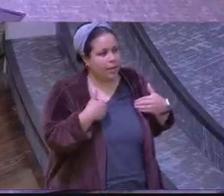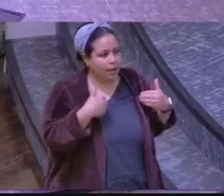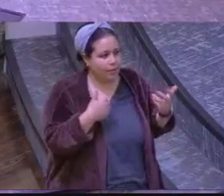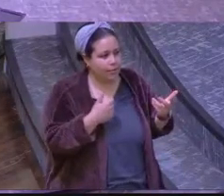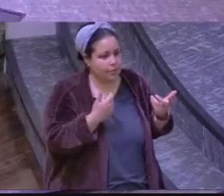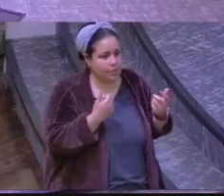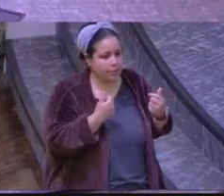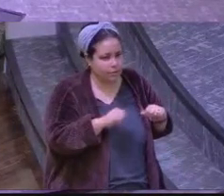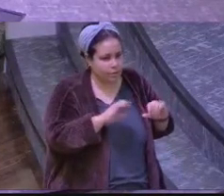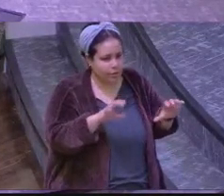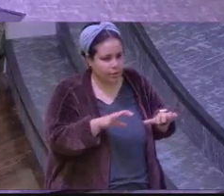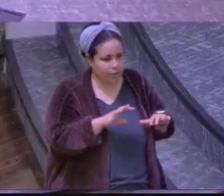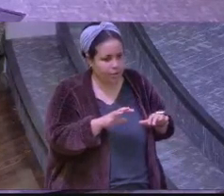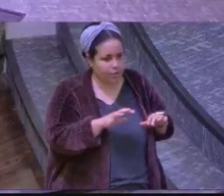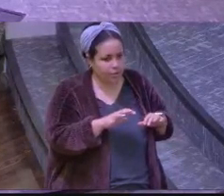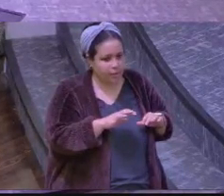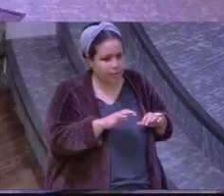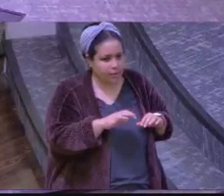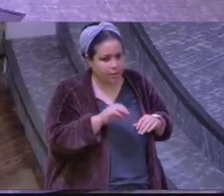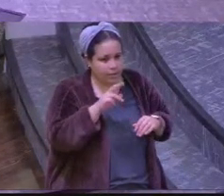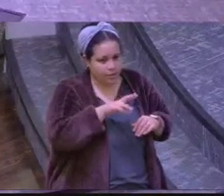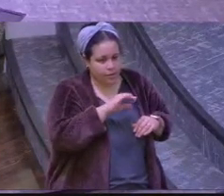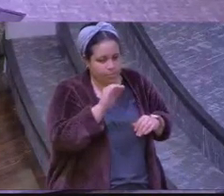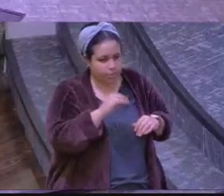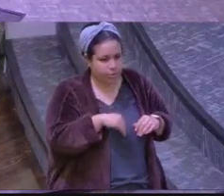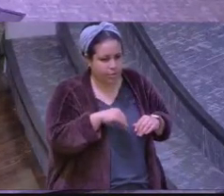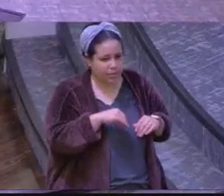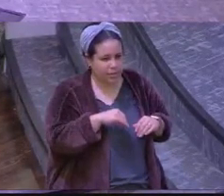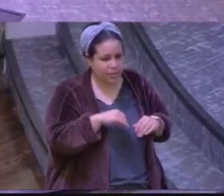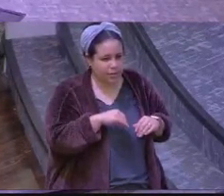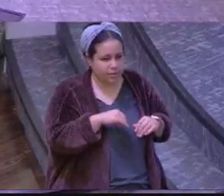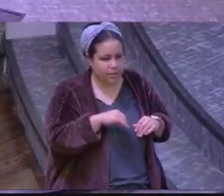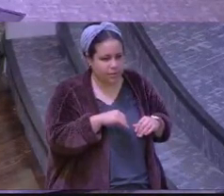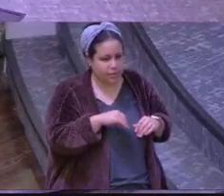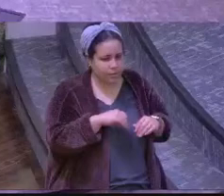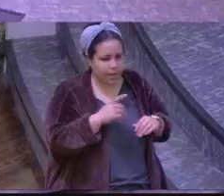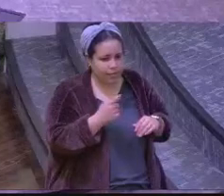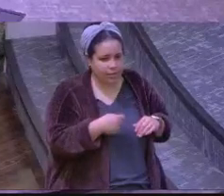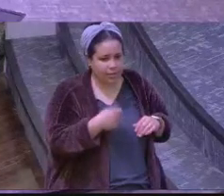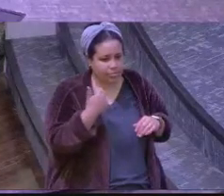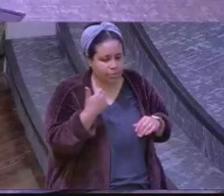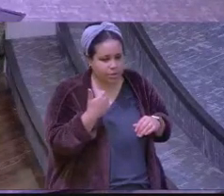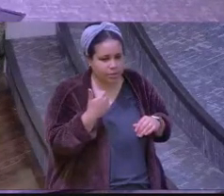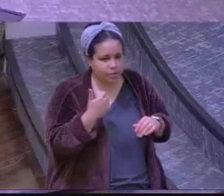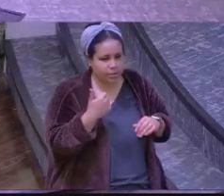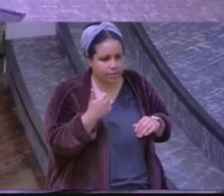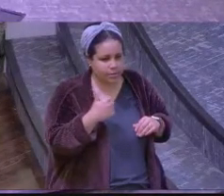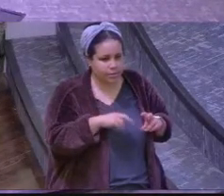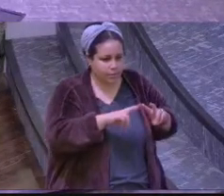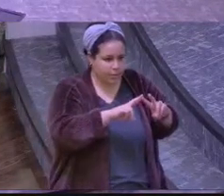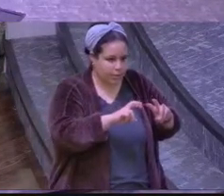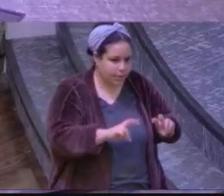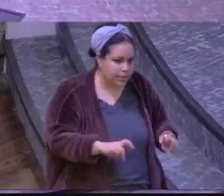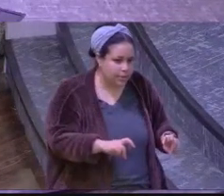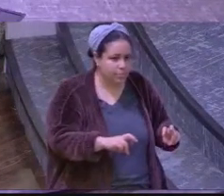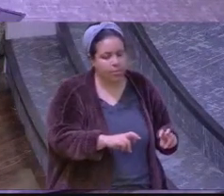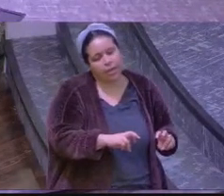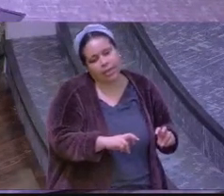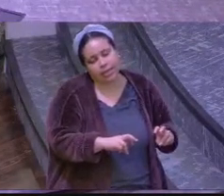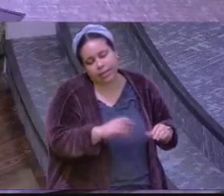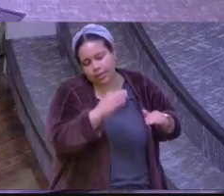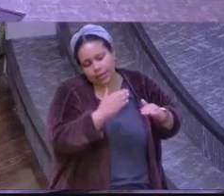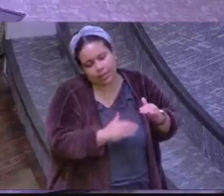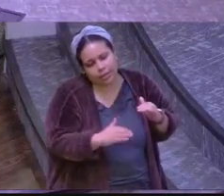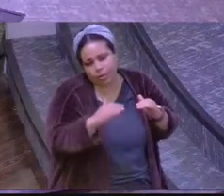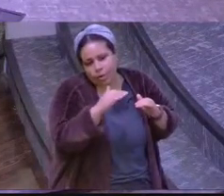to do is cap assessments at a 3%, like kind of a floating exemption. So your assessment couldn't go up any more than 3%